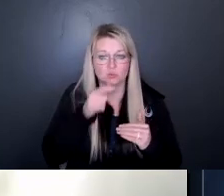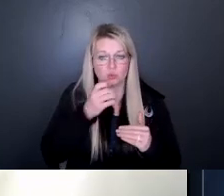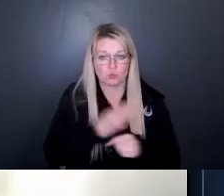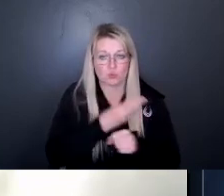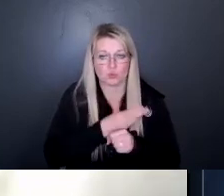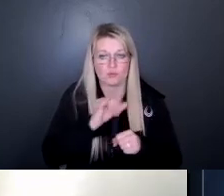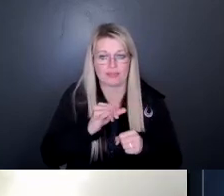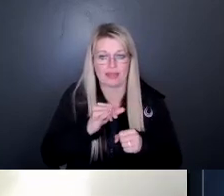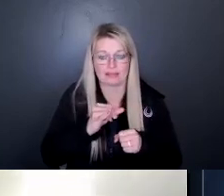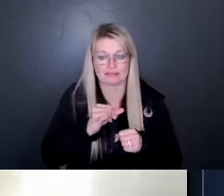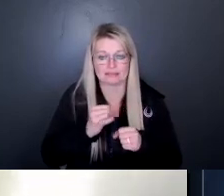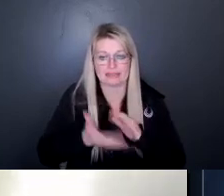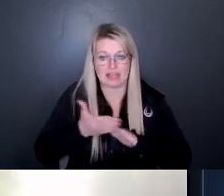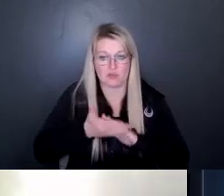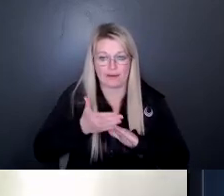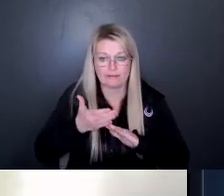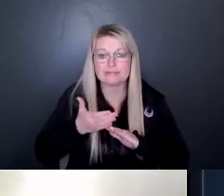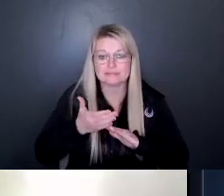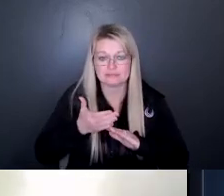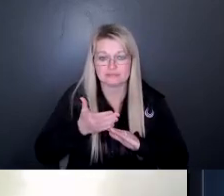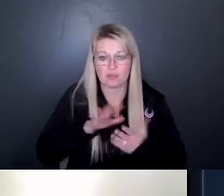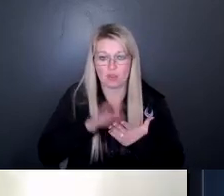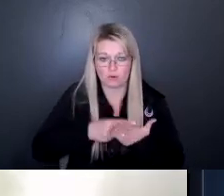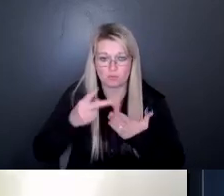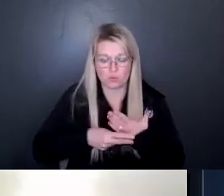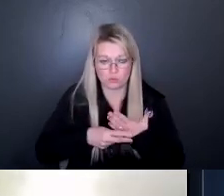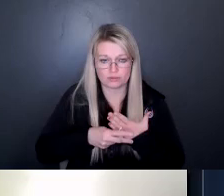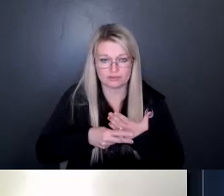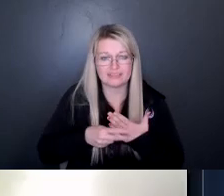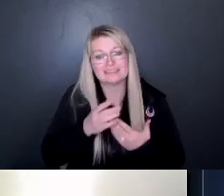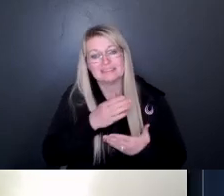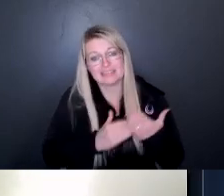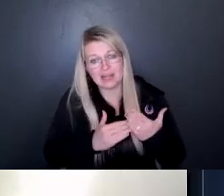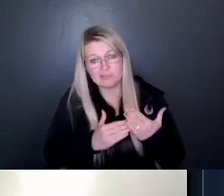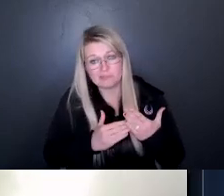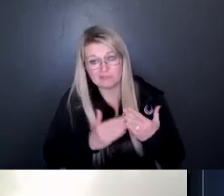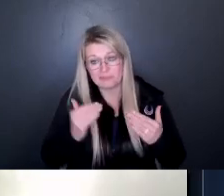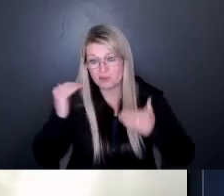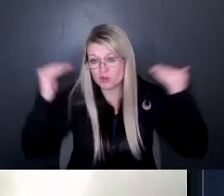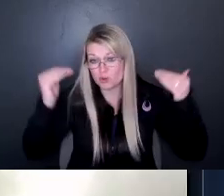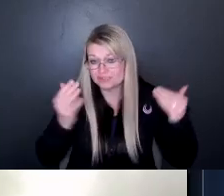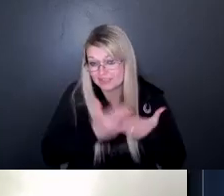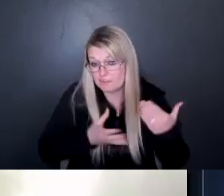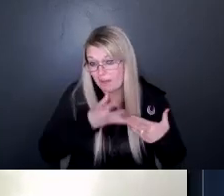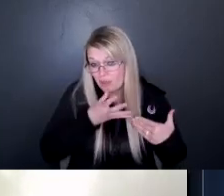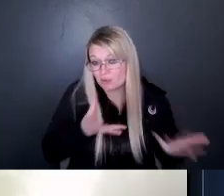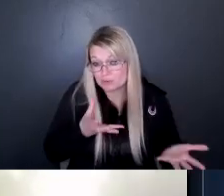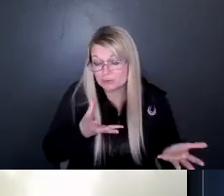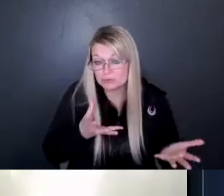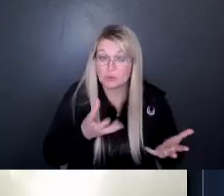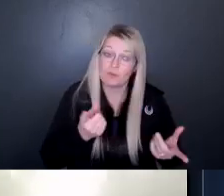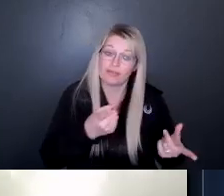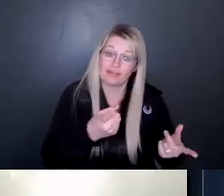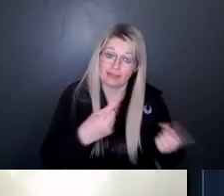Program. And as I said, these are already adults. Some of them are mothers. So they come back and